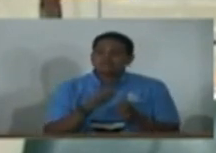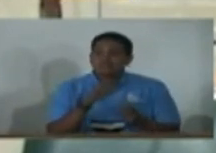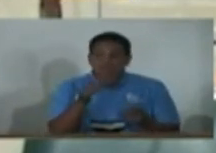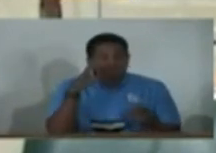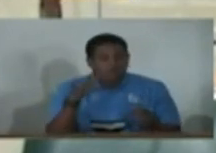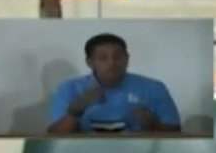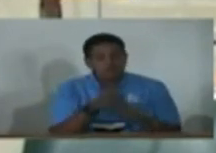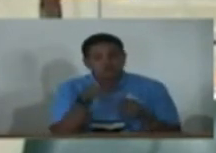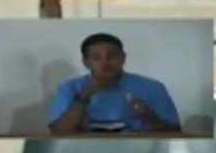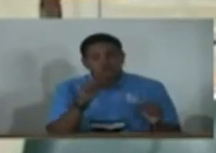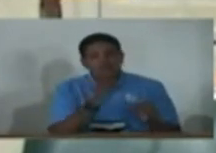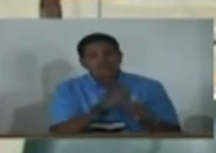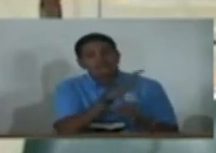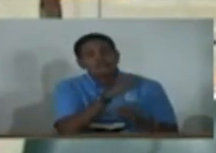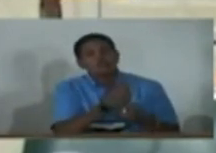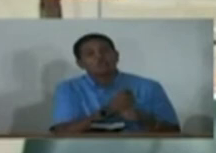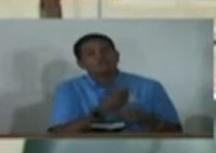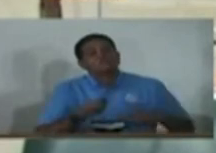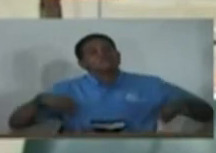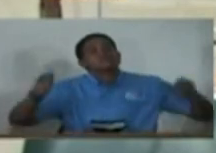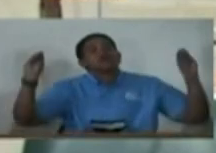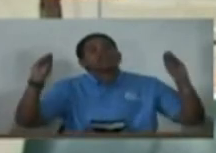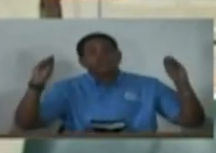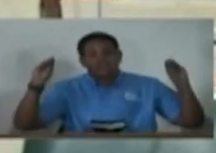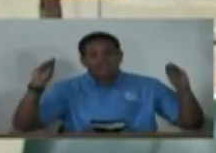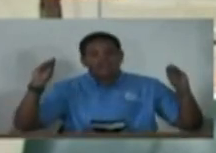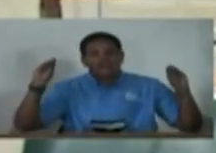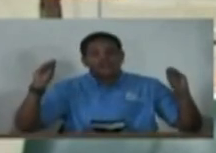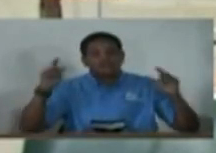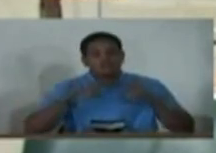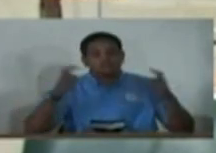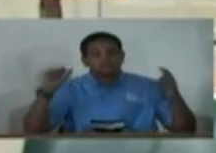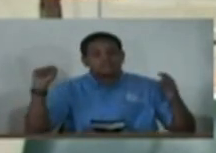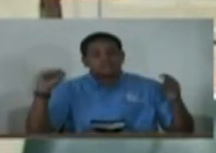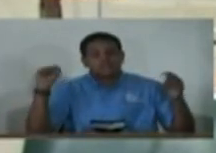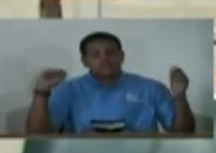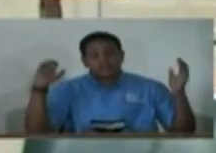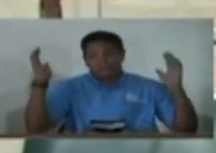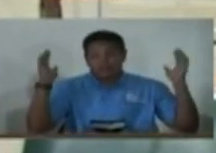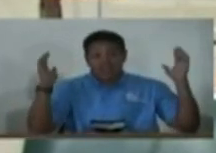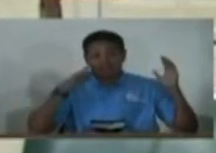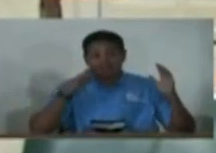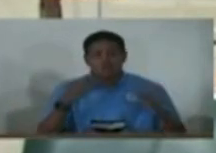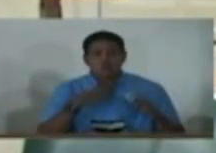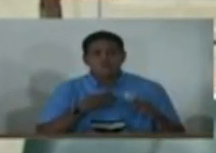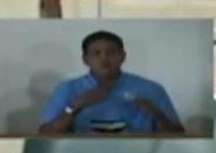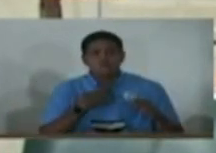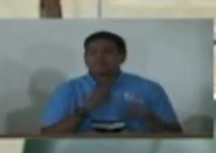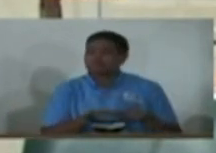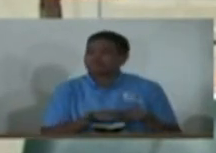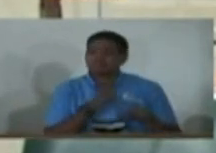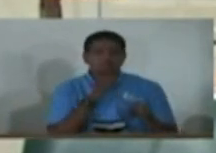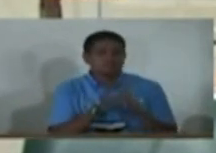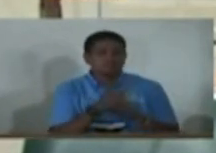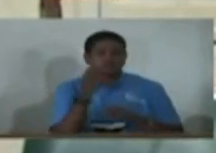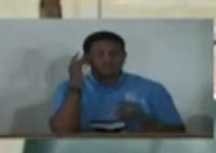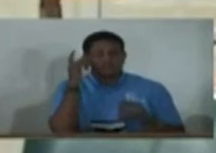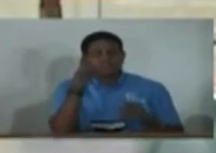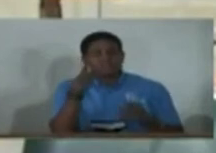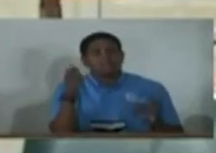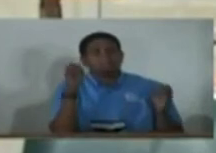seeking to get their produce to the big Saturday markets to sell. And so the consideration was that they